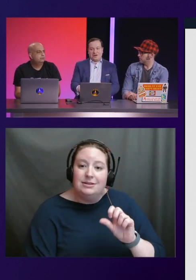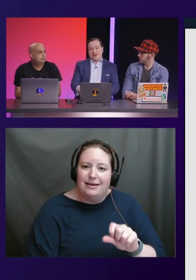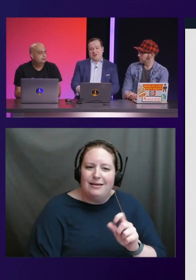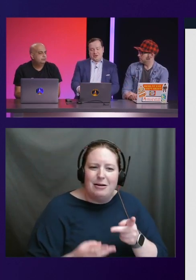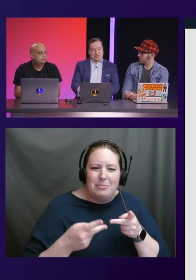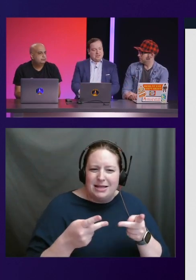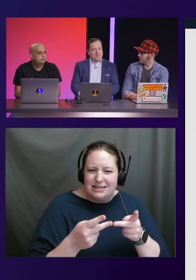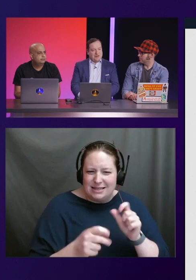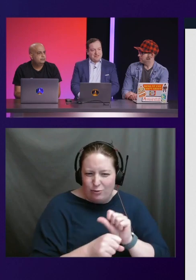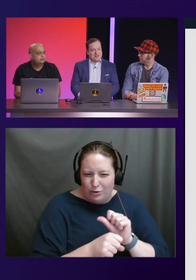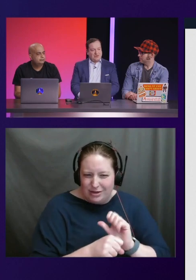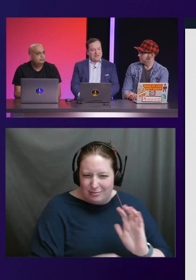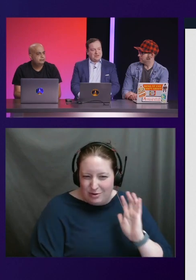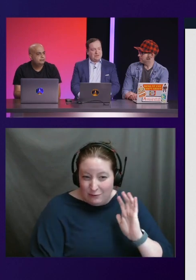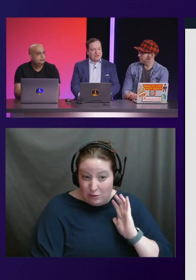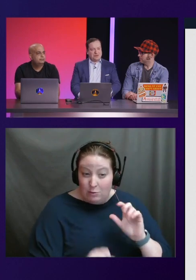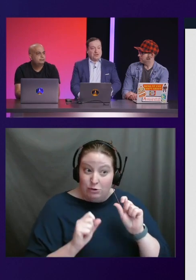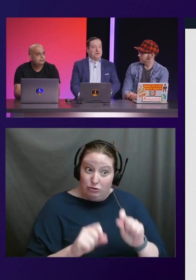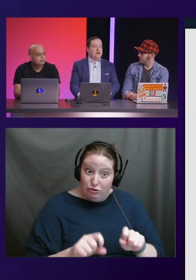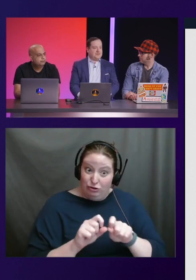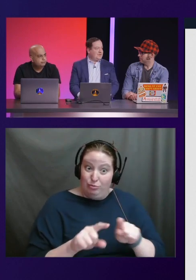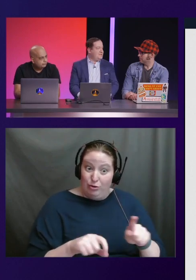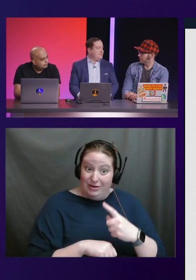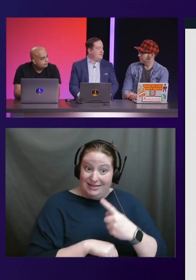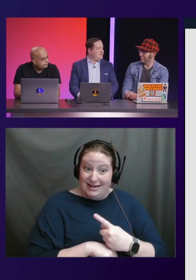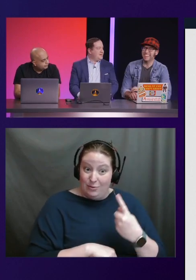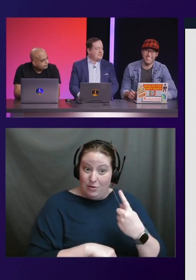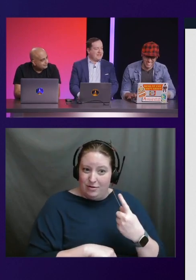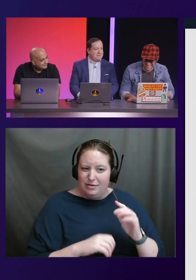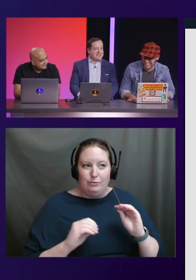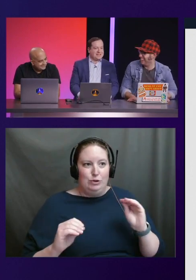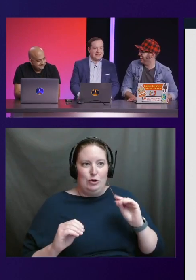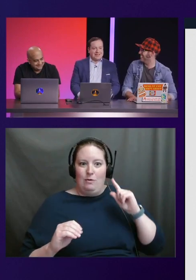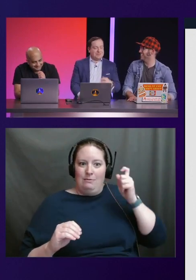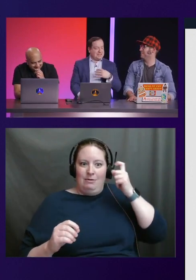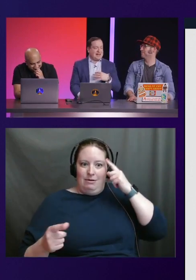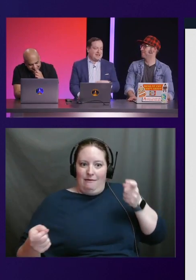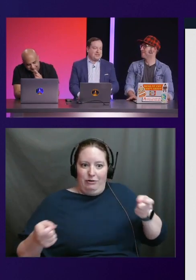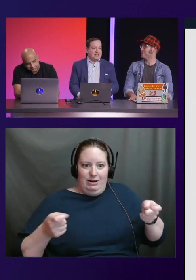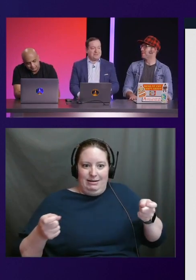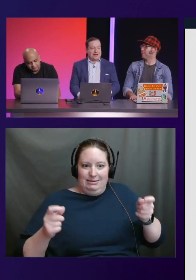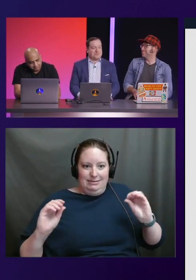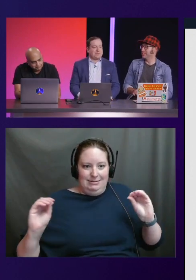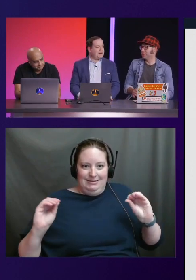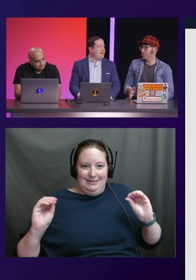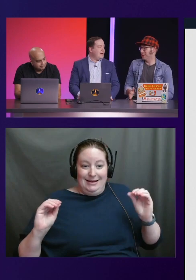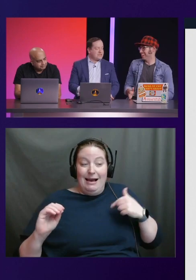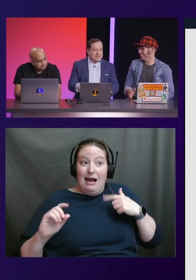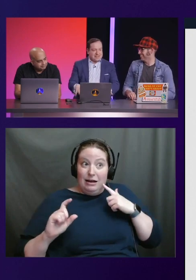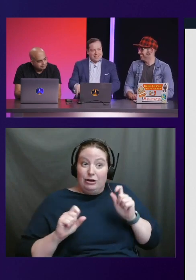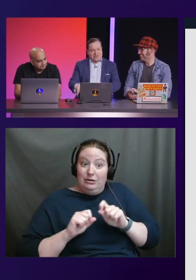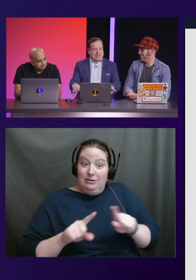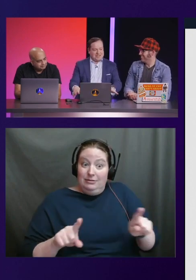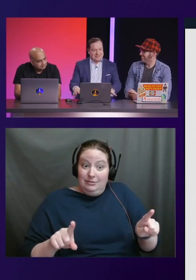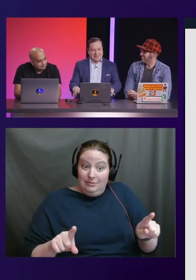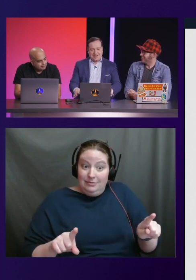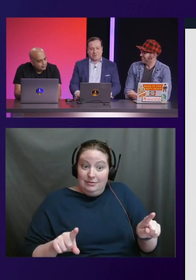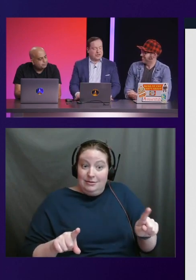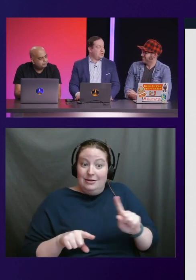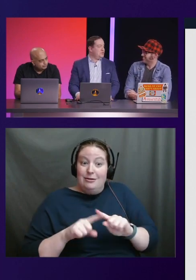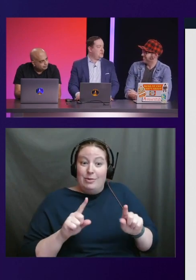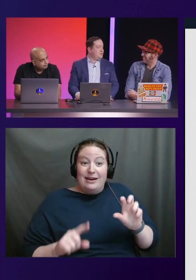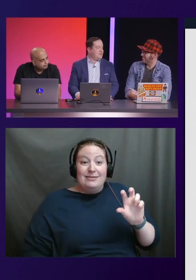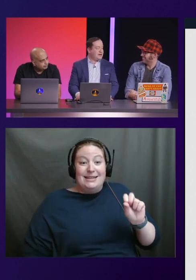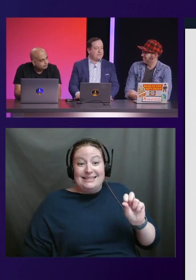where you could deploy on day one, typically there was no governance around it, right? So that means yeah, I could do that, but I was SSHing into like